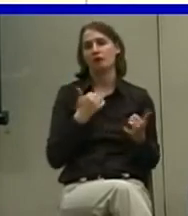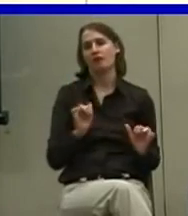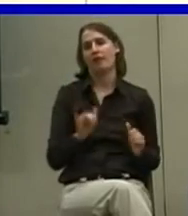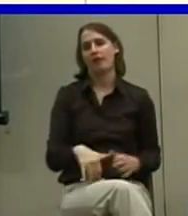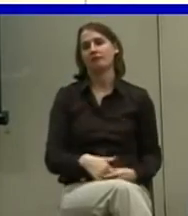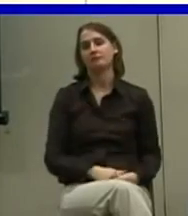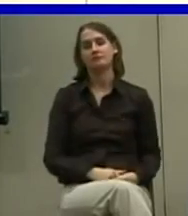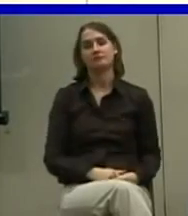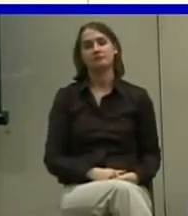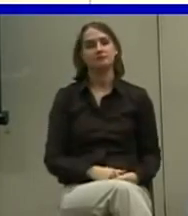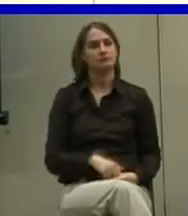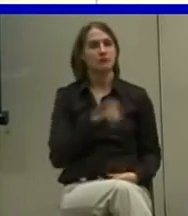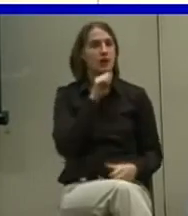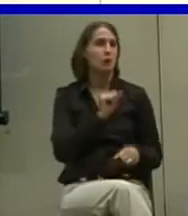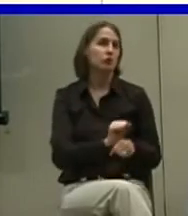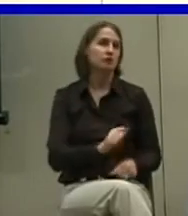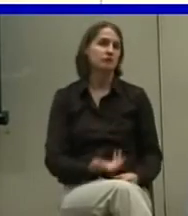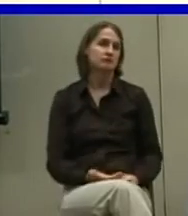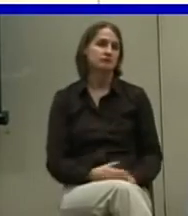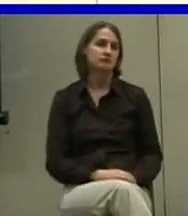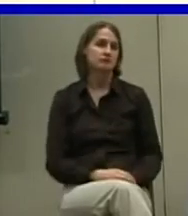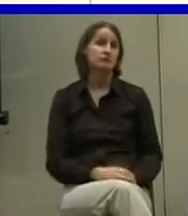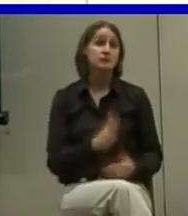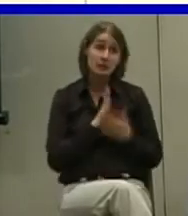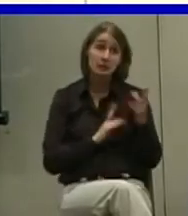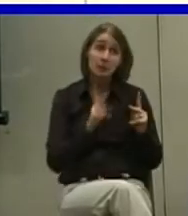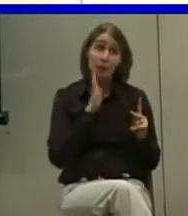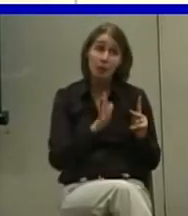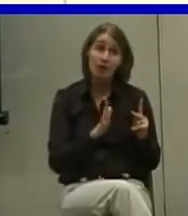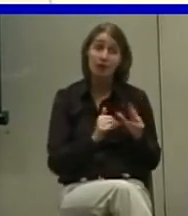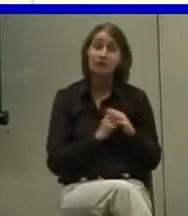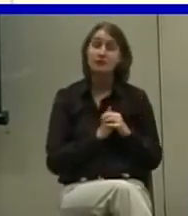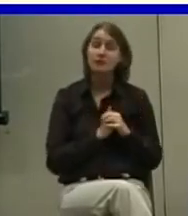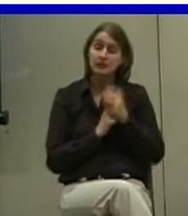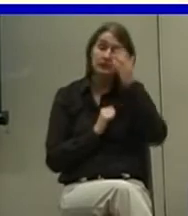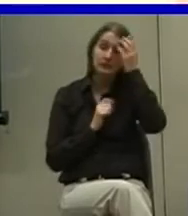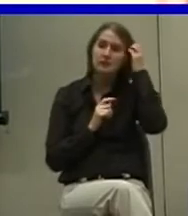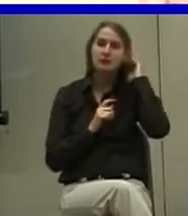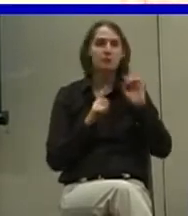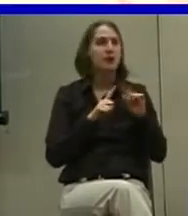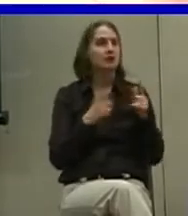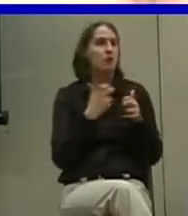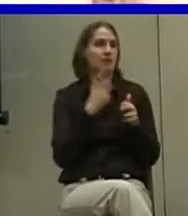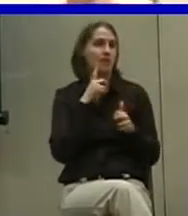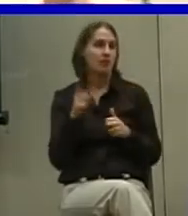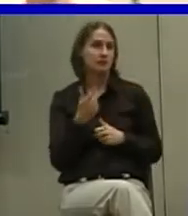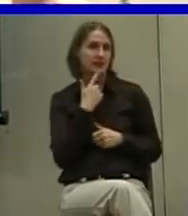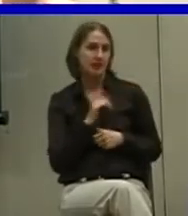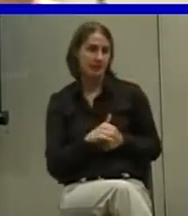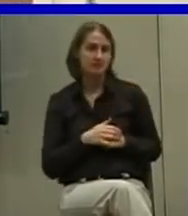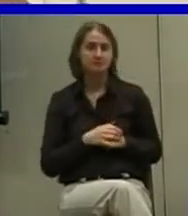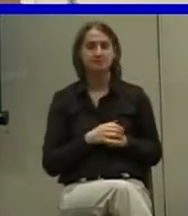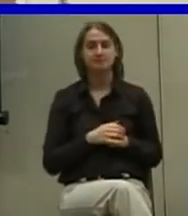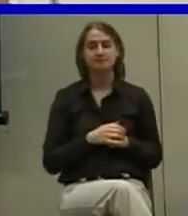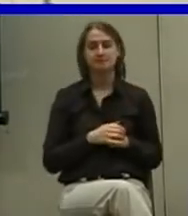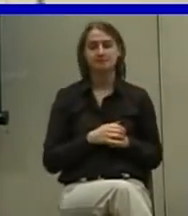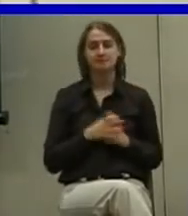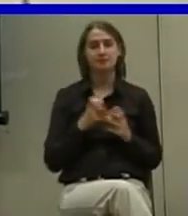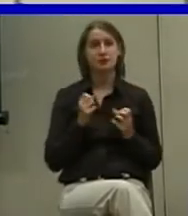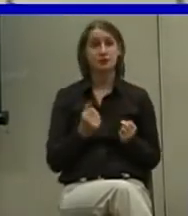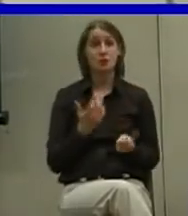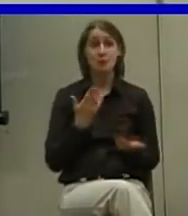work. Although some people will. But here's what we were hoping we might see. So here's what I